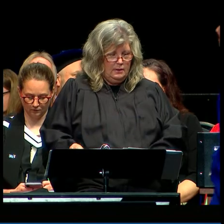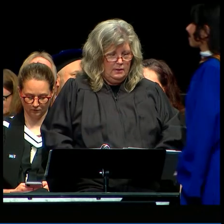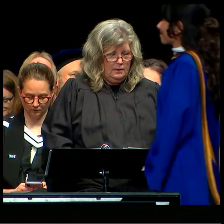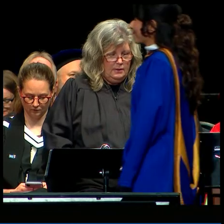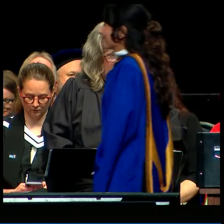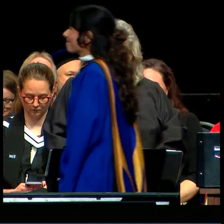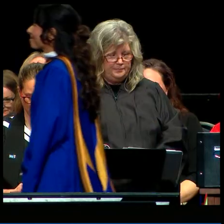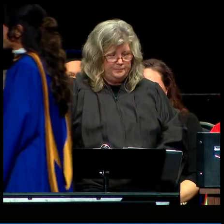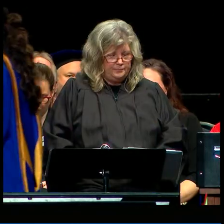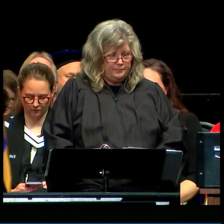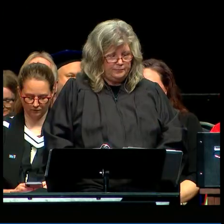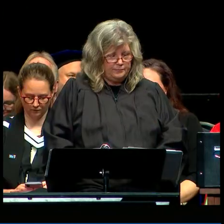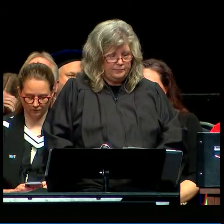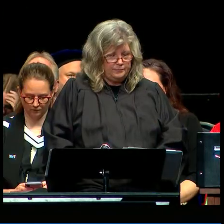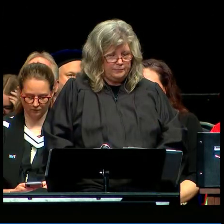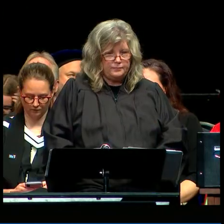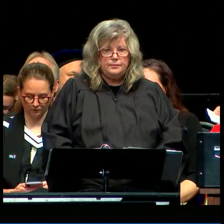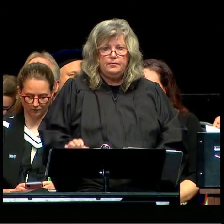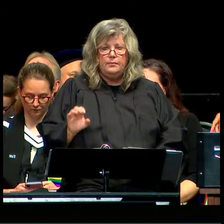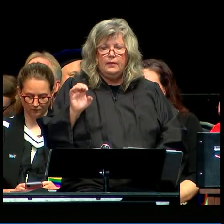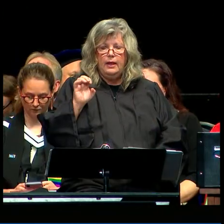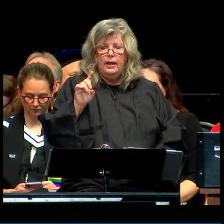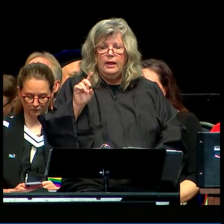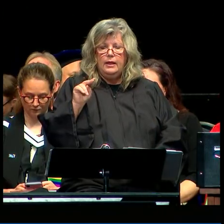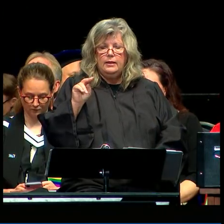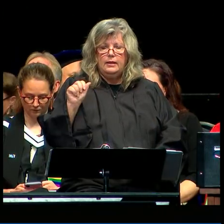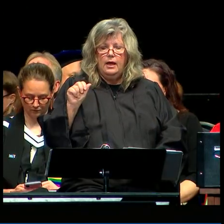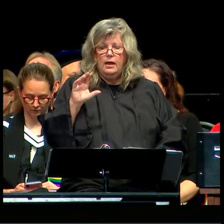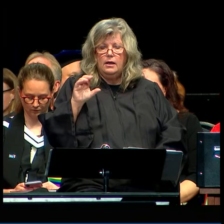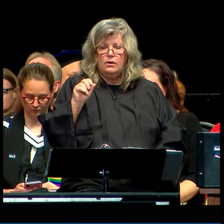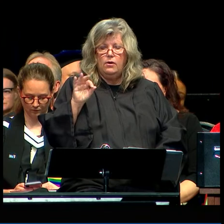Edna Kofles Galtero.